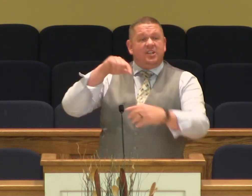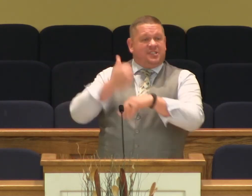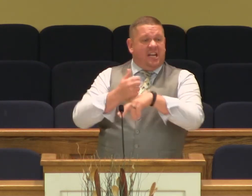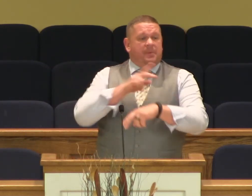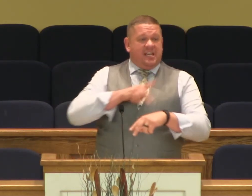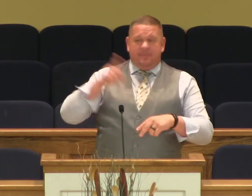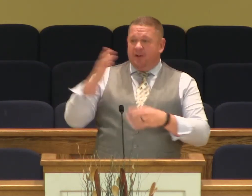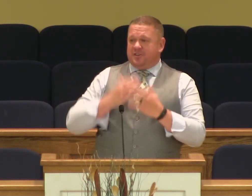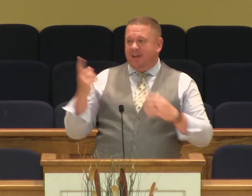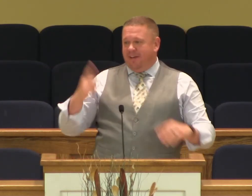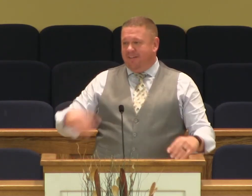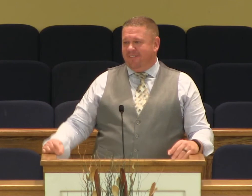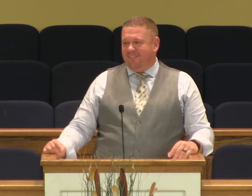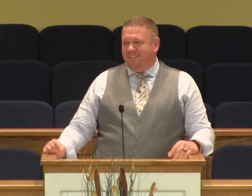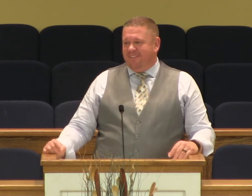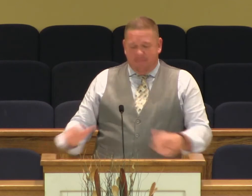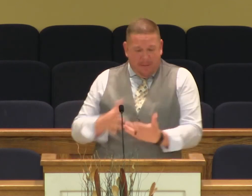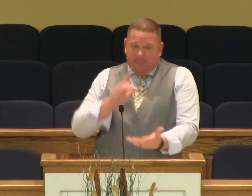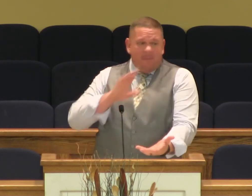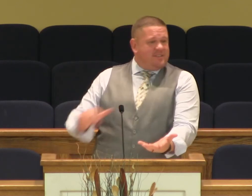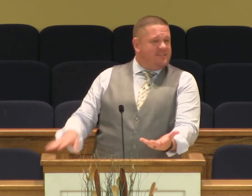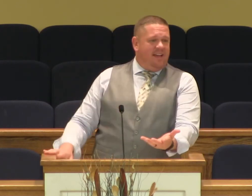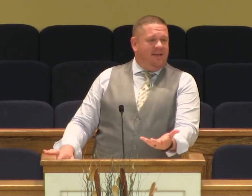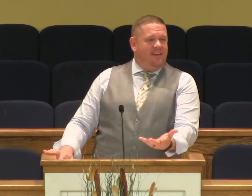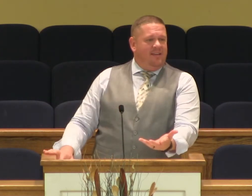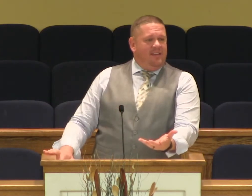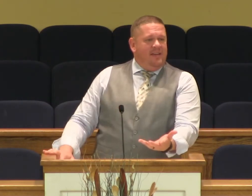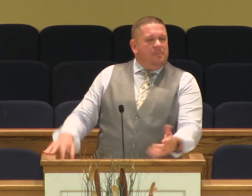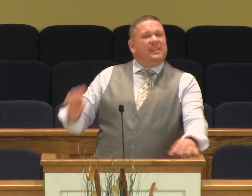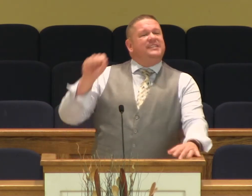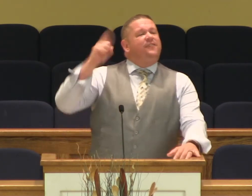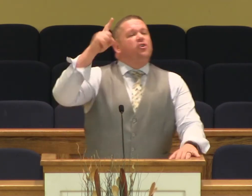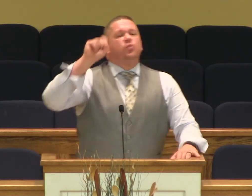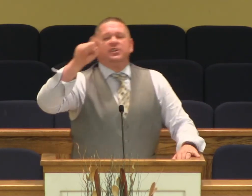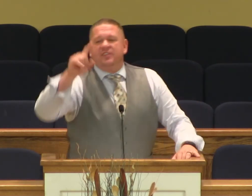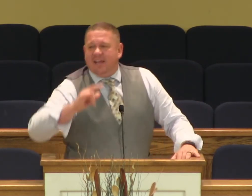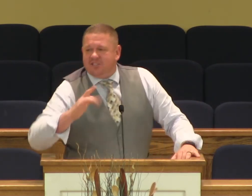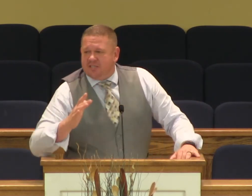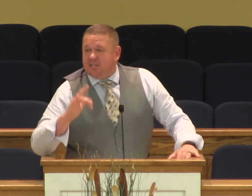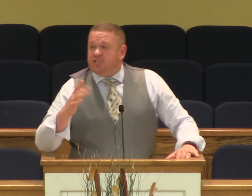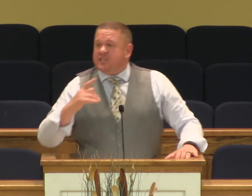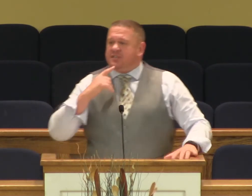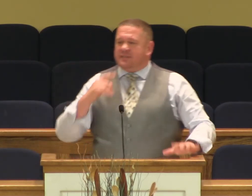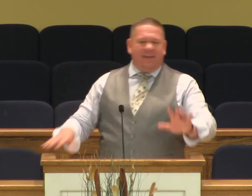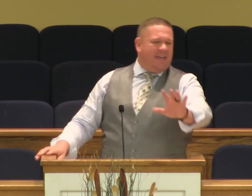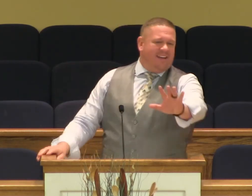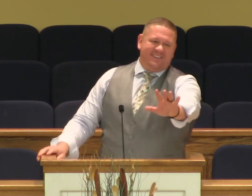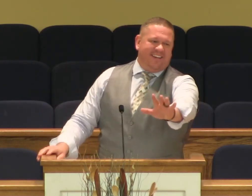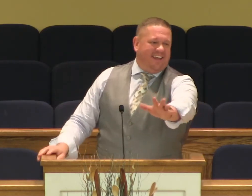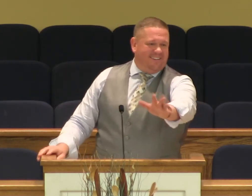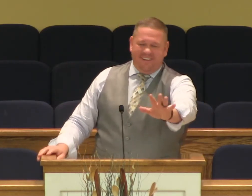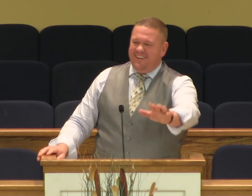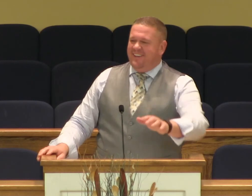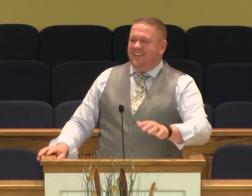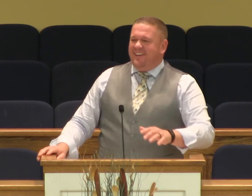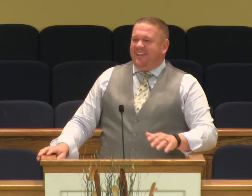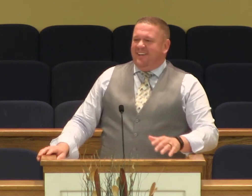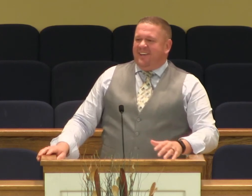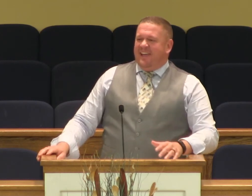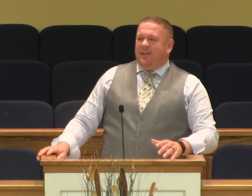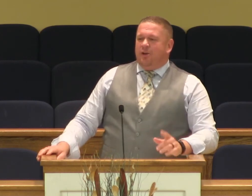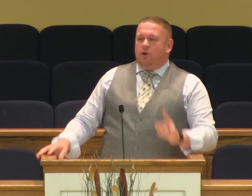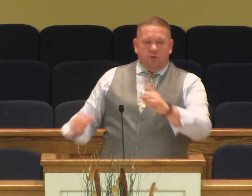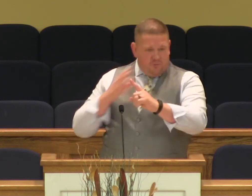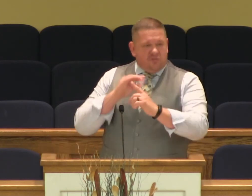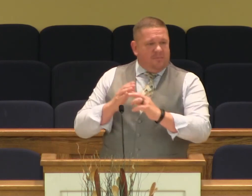is going to set up his kingdom there someday. The Bible promises that. But that's the first question they ask Jesus. And Jesus says, hang on a second.